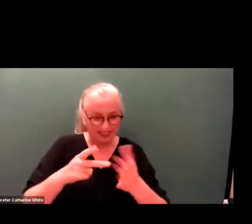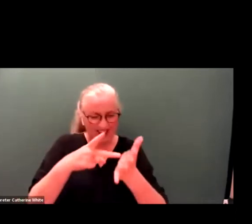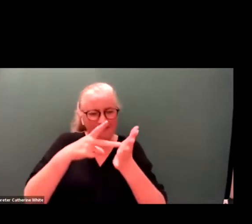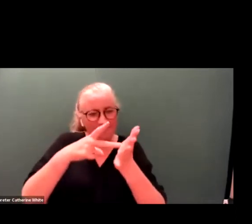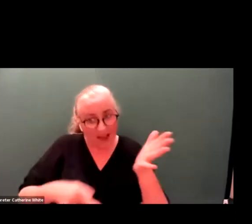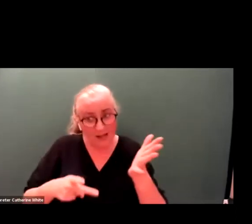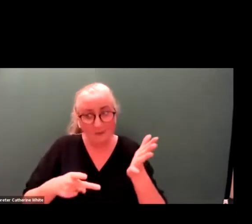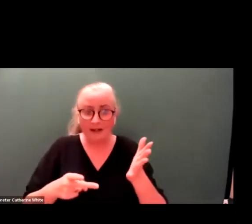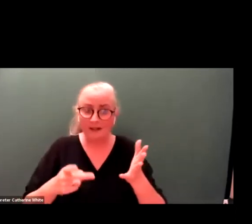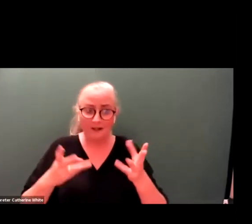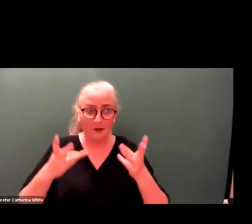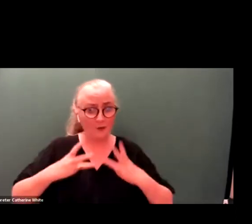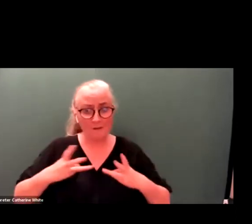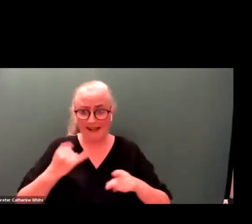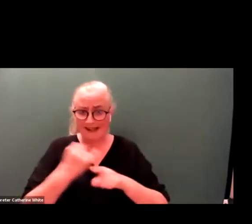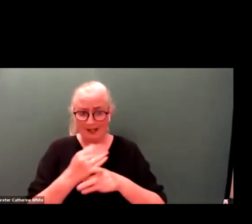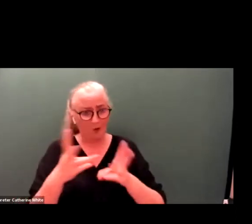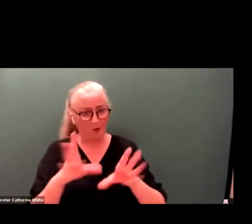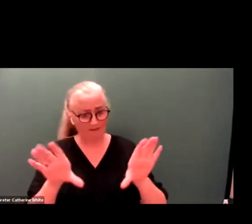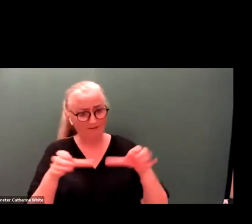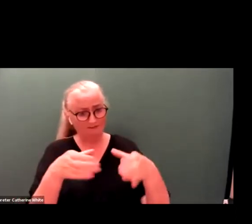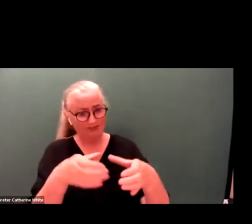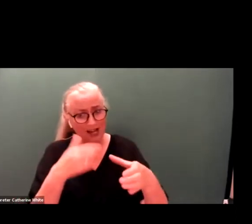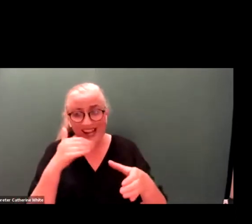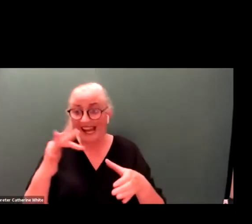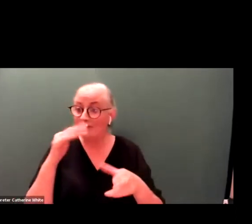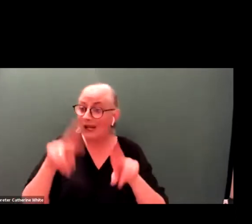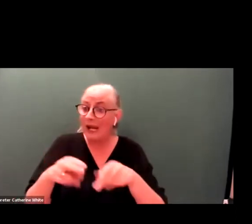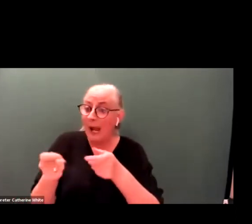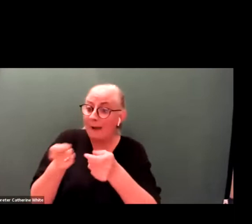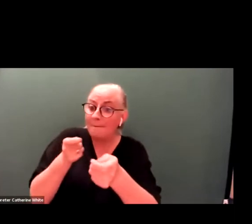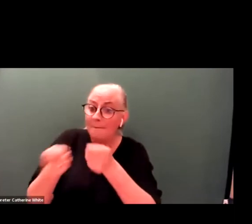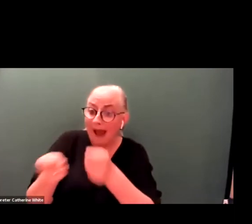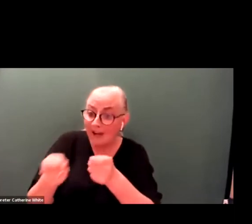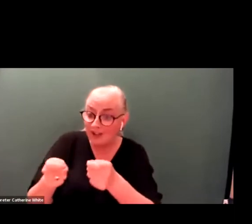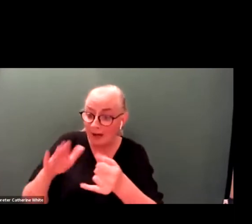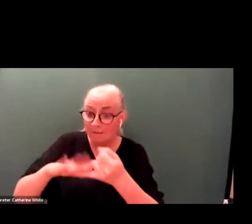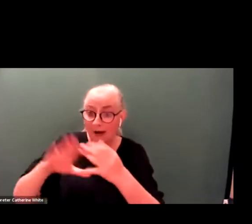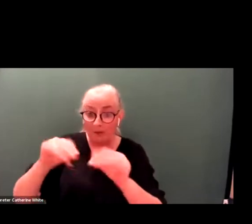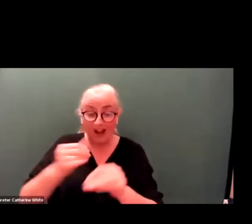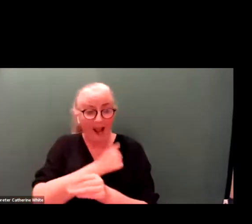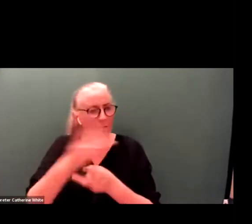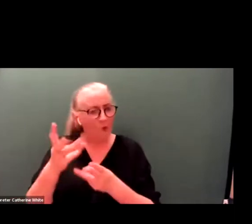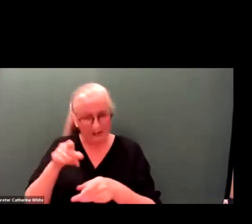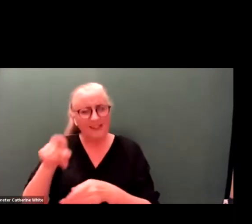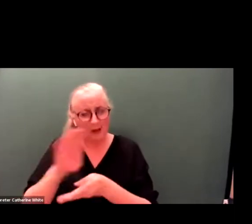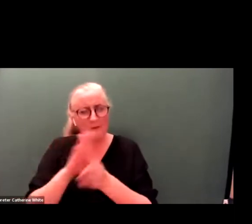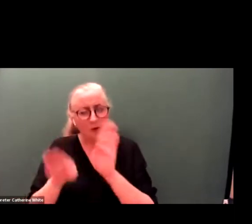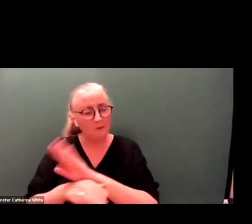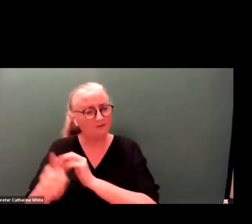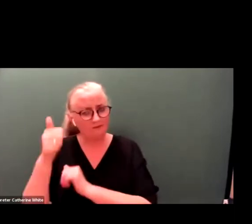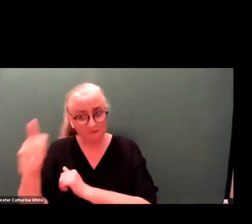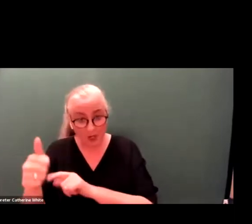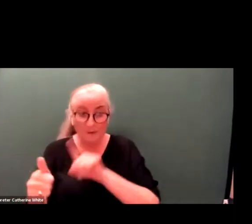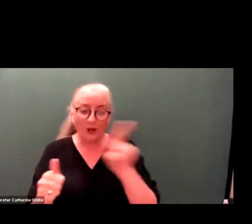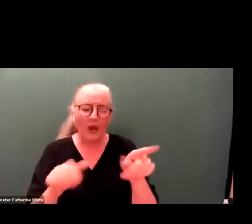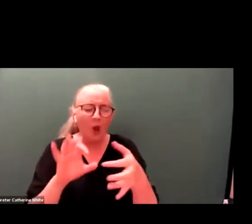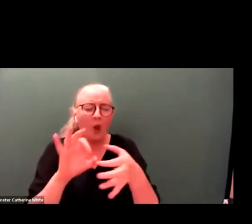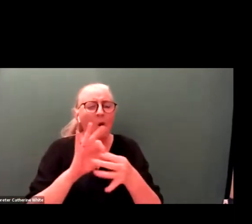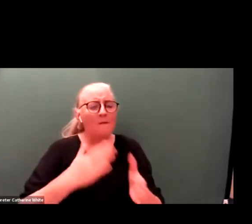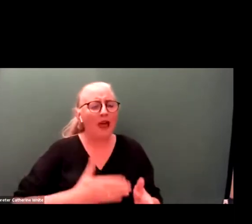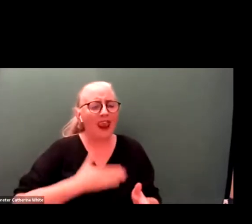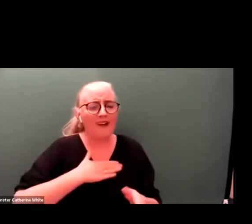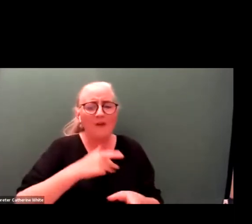of the workforce, and that a well-managed menopause in the workplace is a positive thing for all of us. In terms of home life, we often talk about the